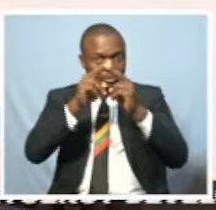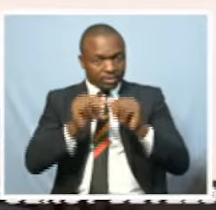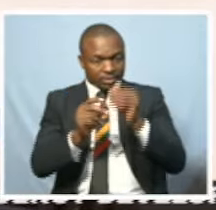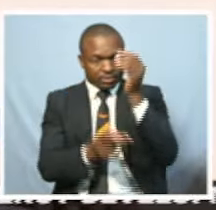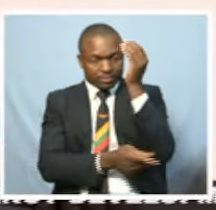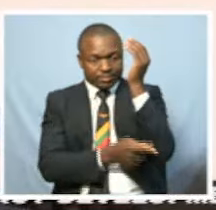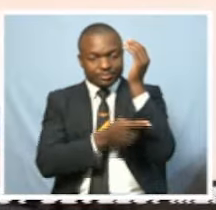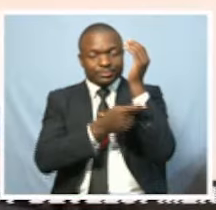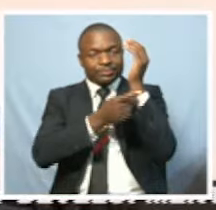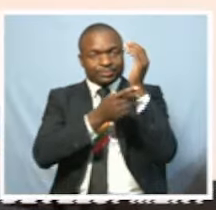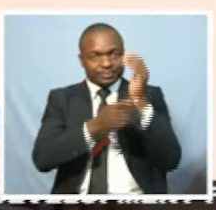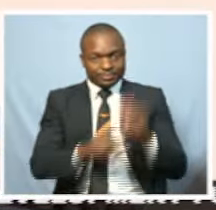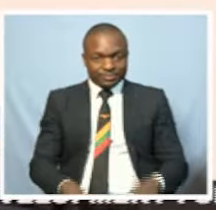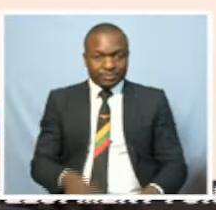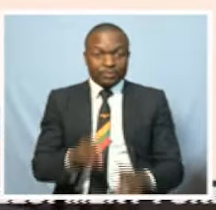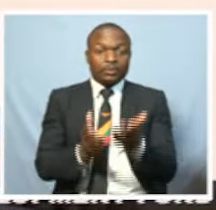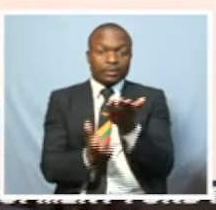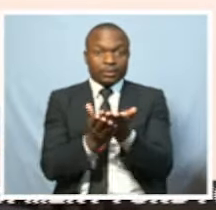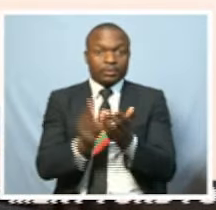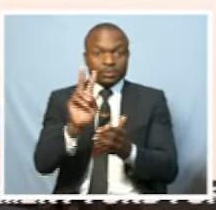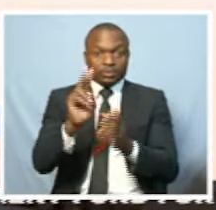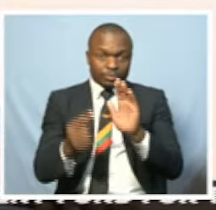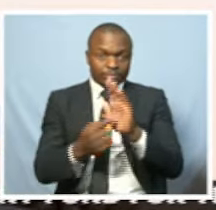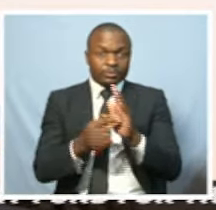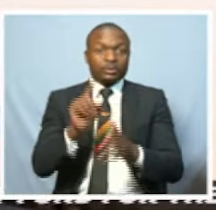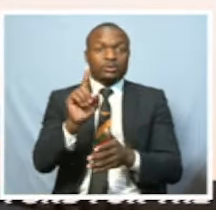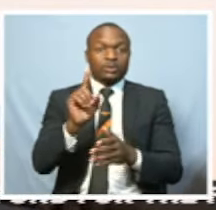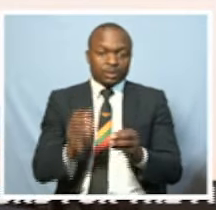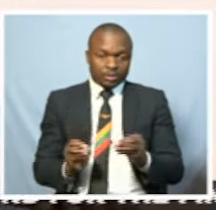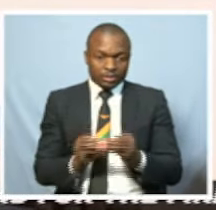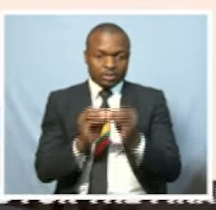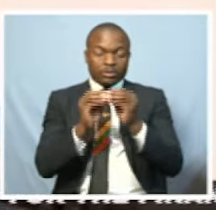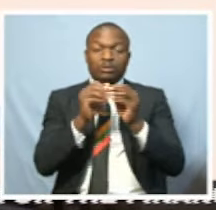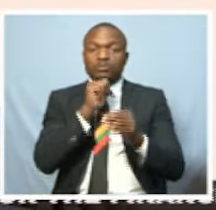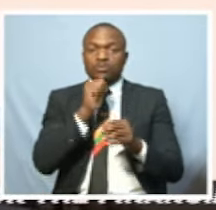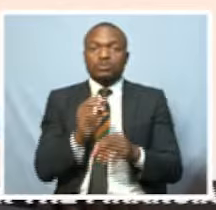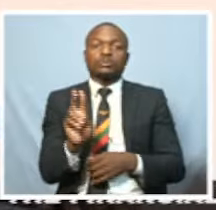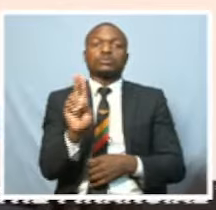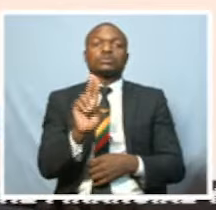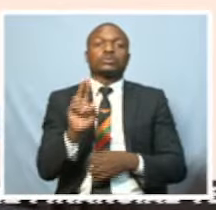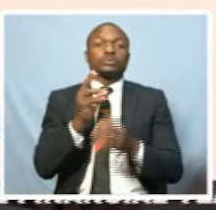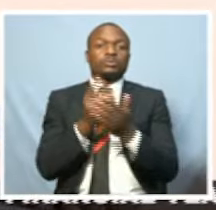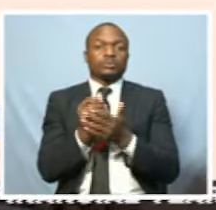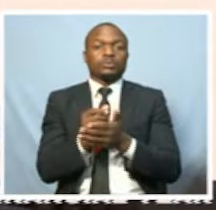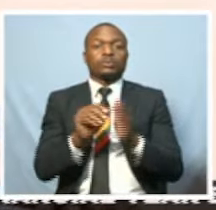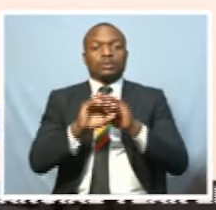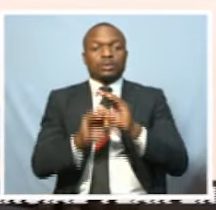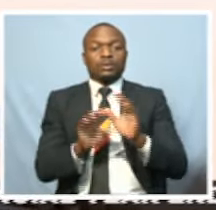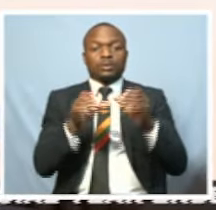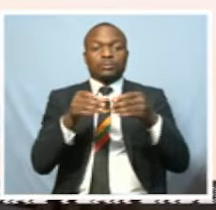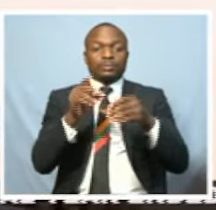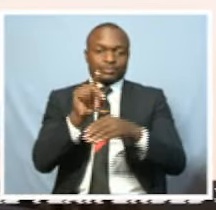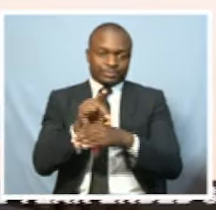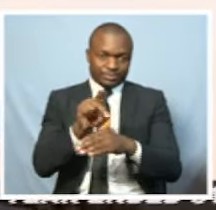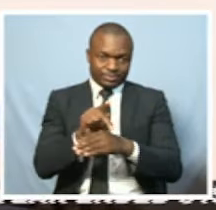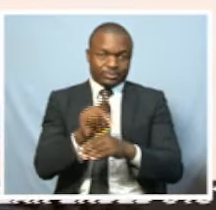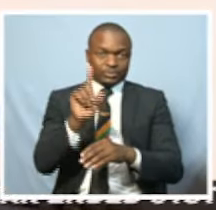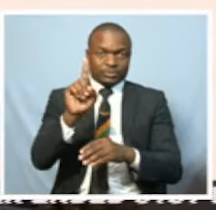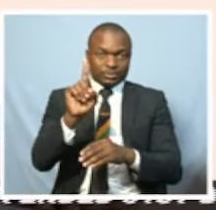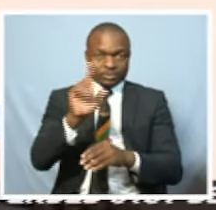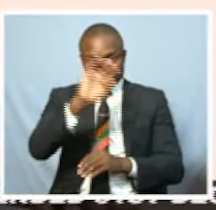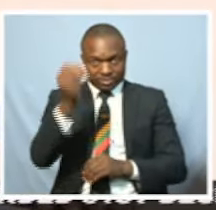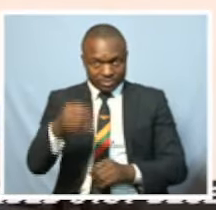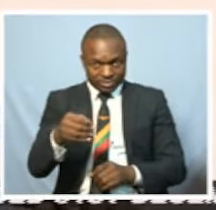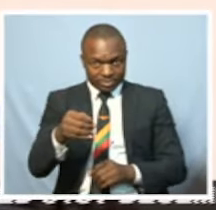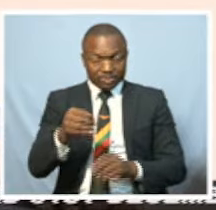Development. Appendix 2.1, total unspent funds under community projects.